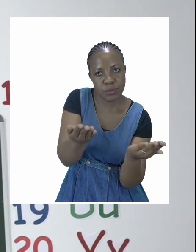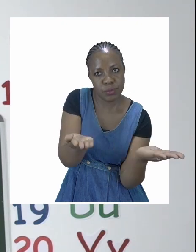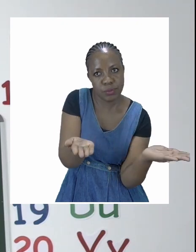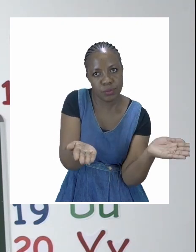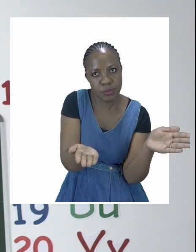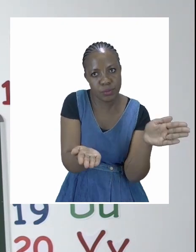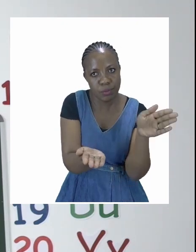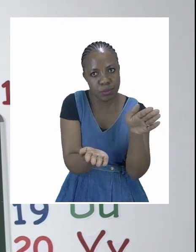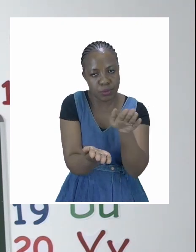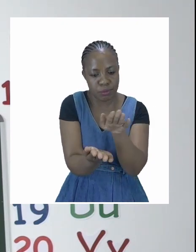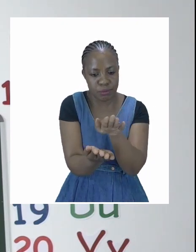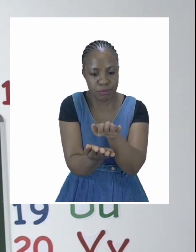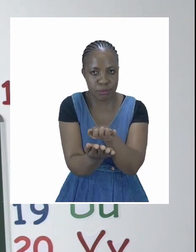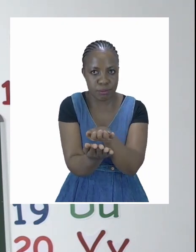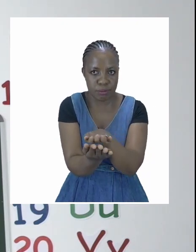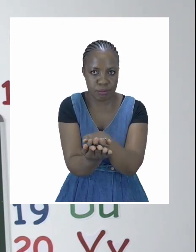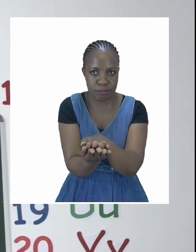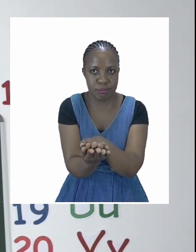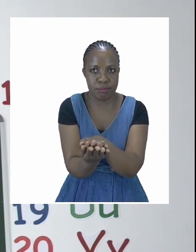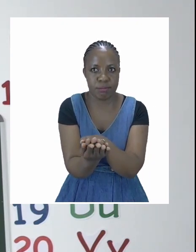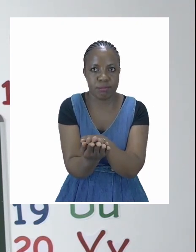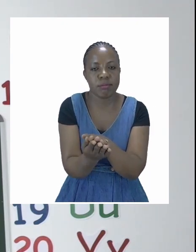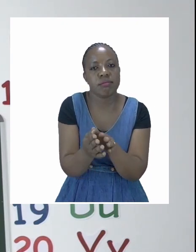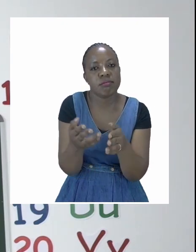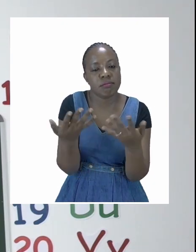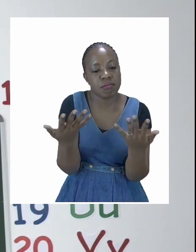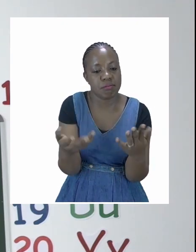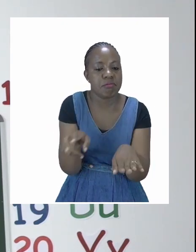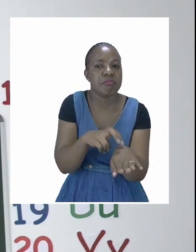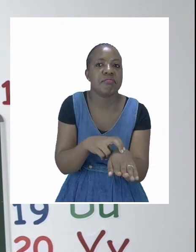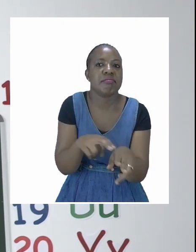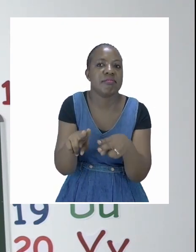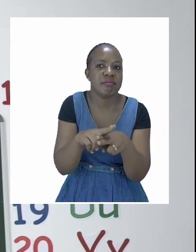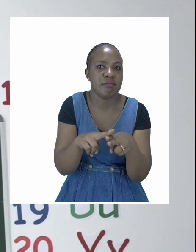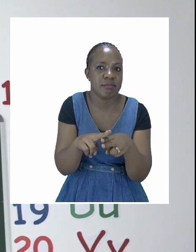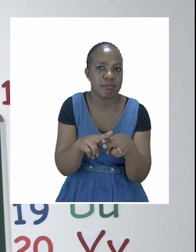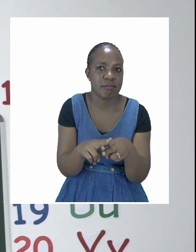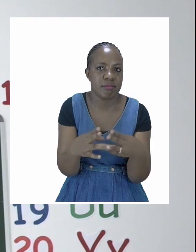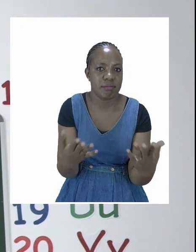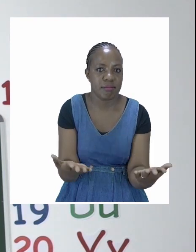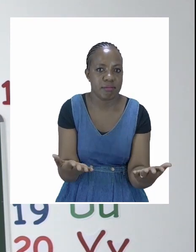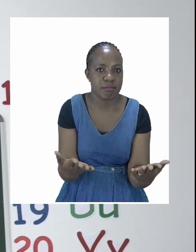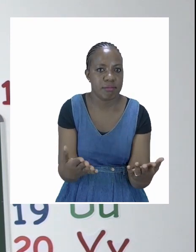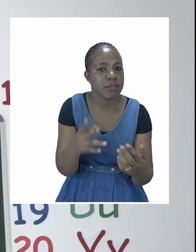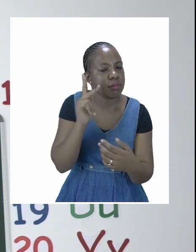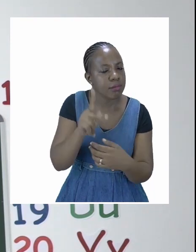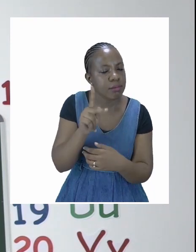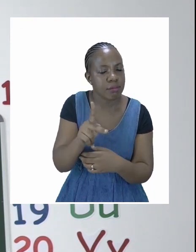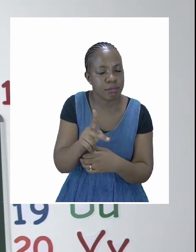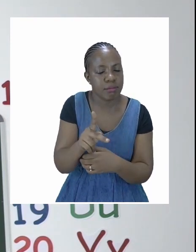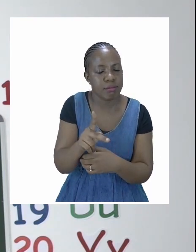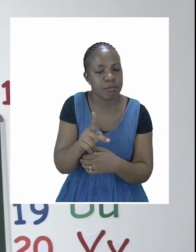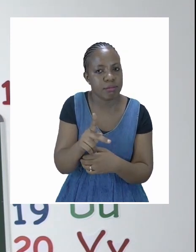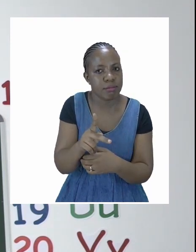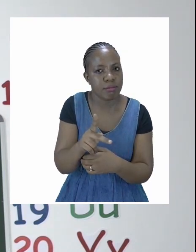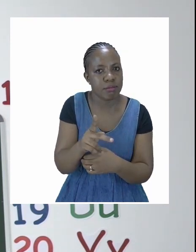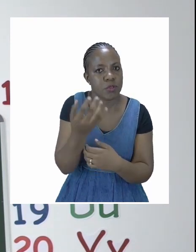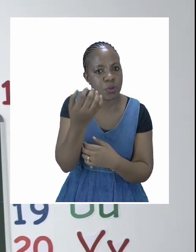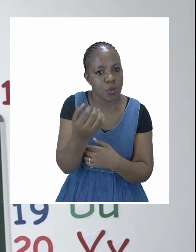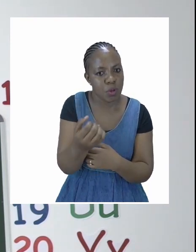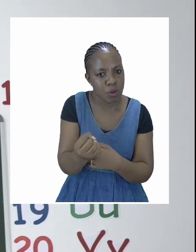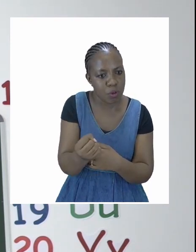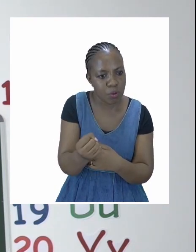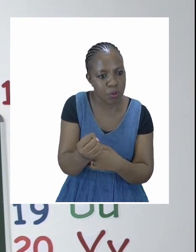it for ready to use. But there is more. We are also available on